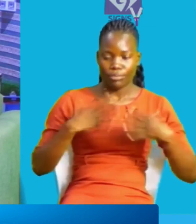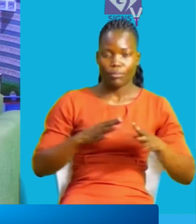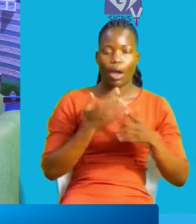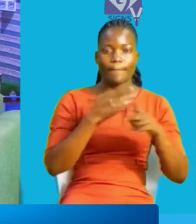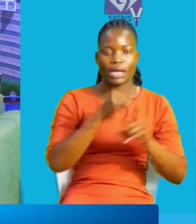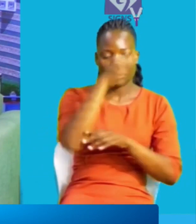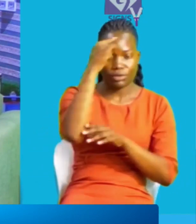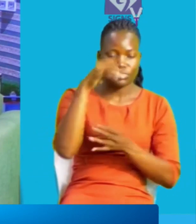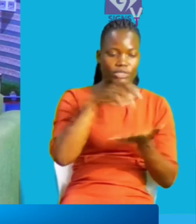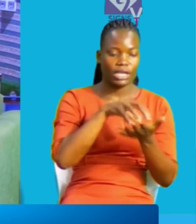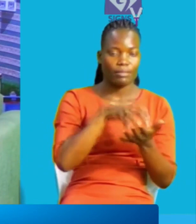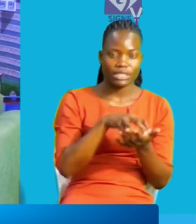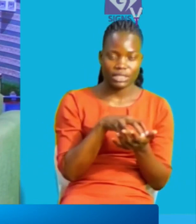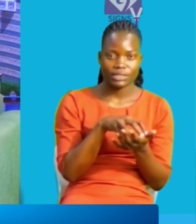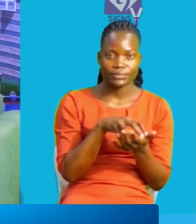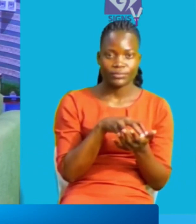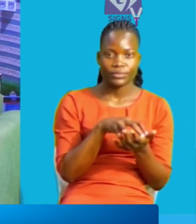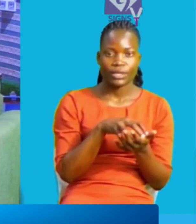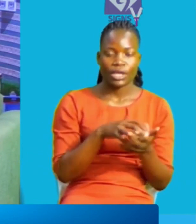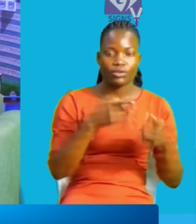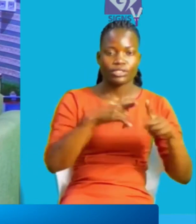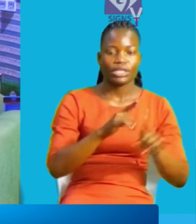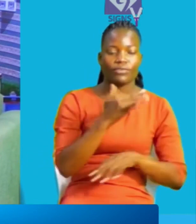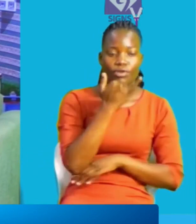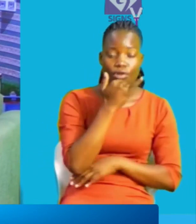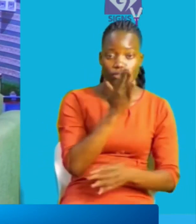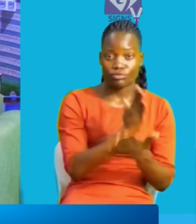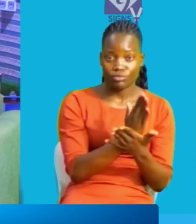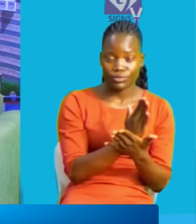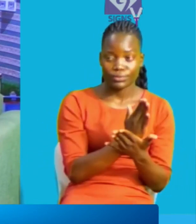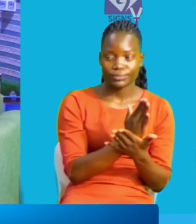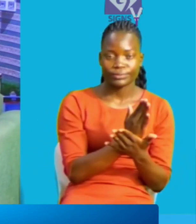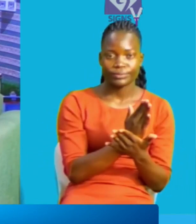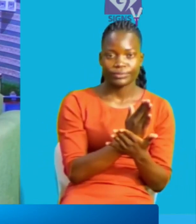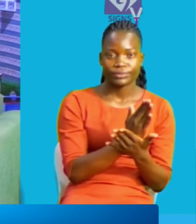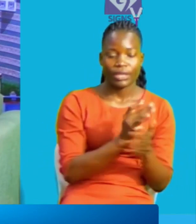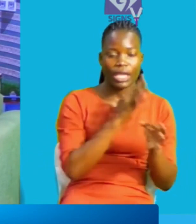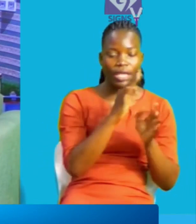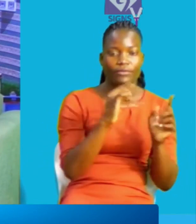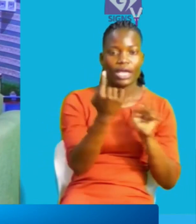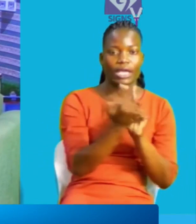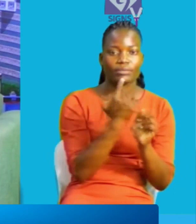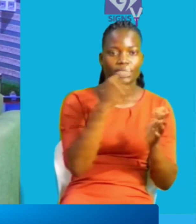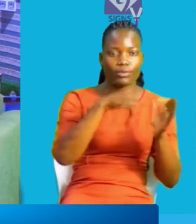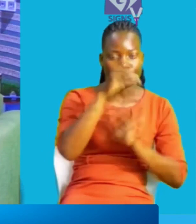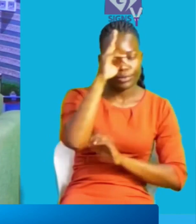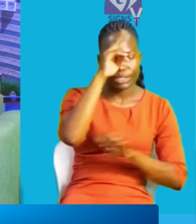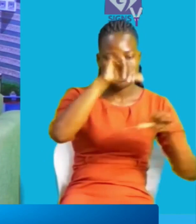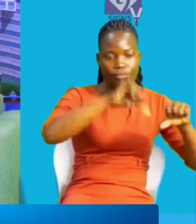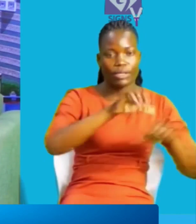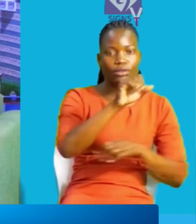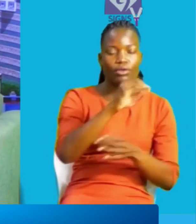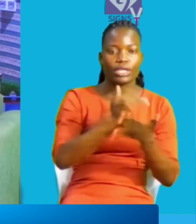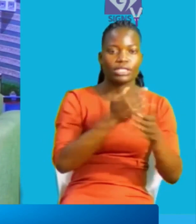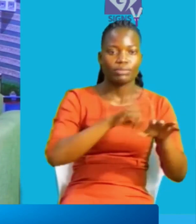Yeah. But because of the circumstances sometimes wewe mwenyewe umefanya makosa. Yeah. Nikikuja utasema ya kwamba askari ni